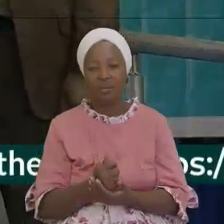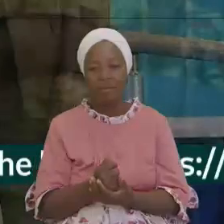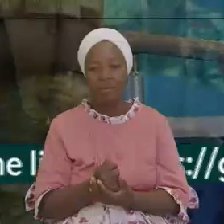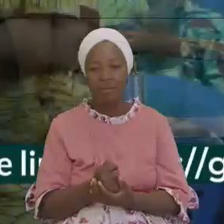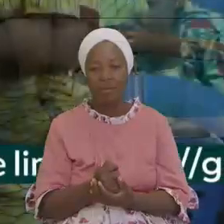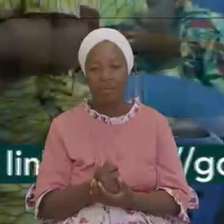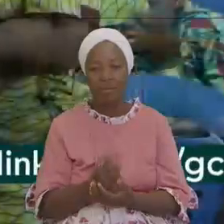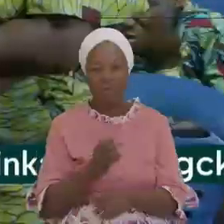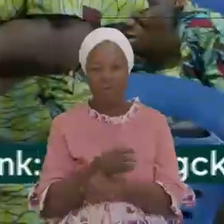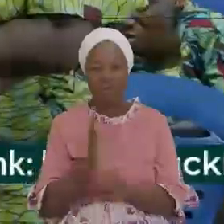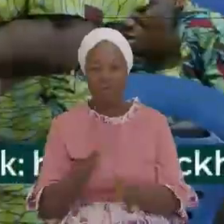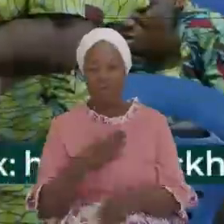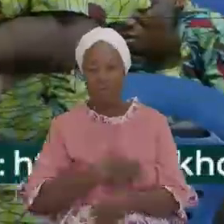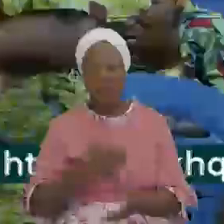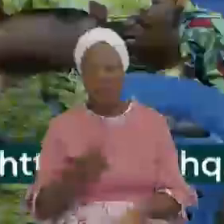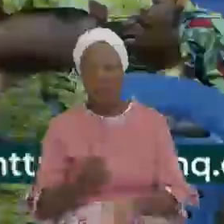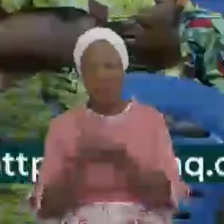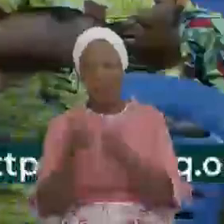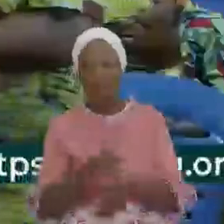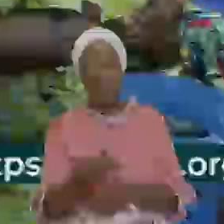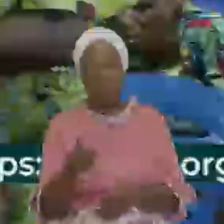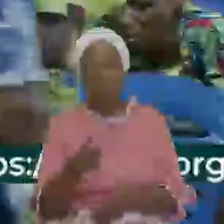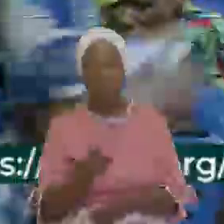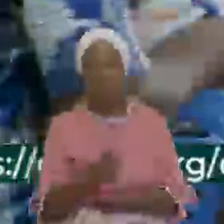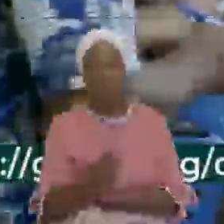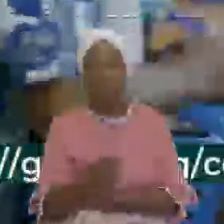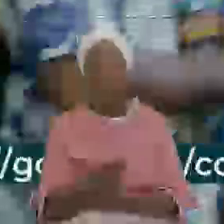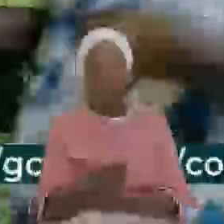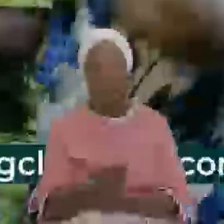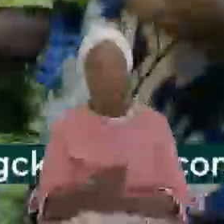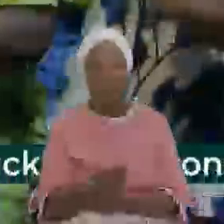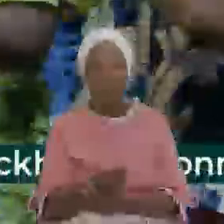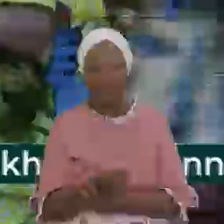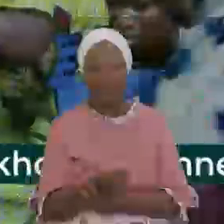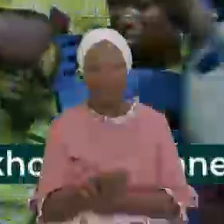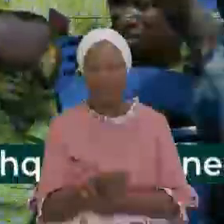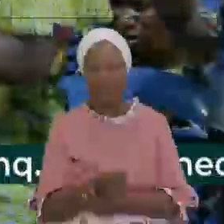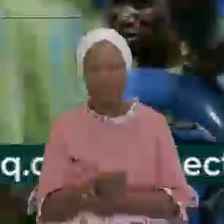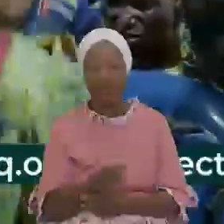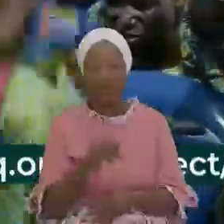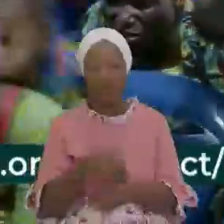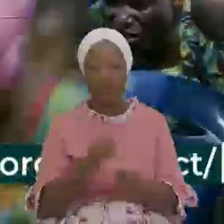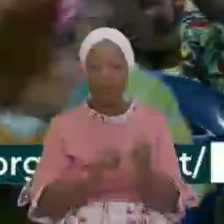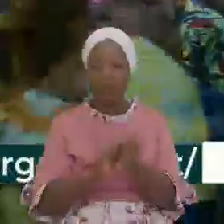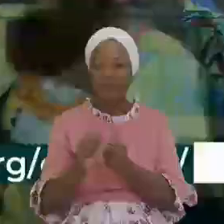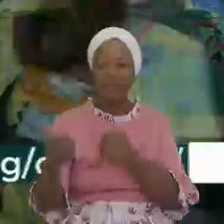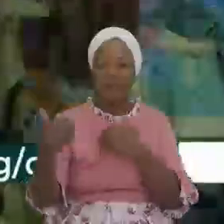Counselors, please help them. At the far, far back.